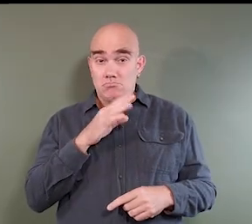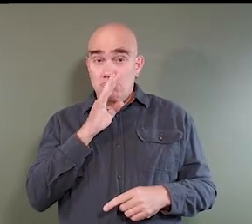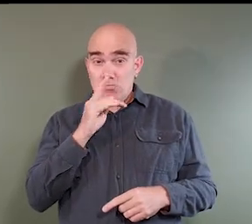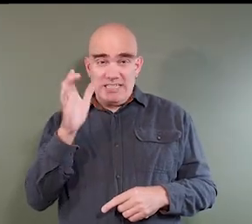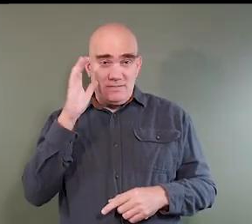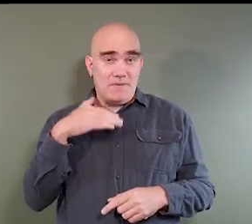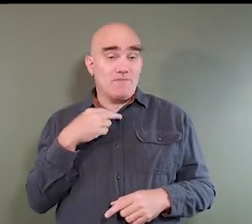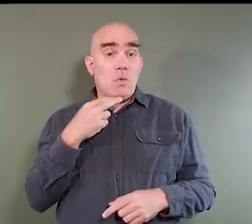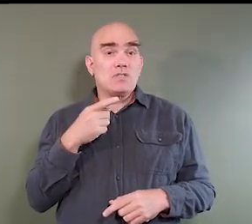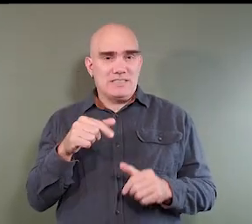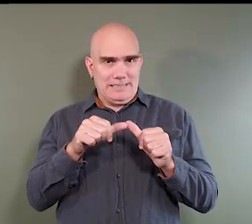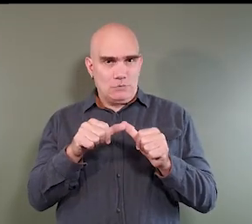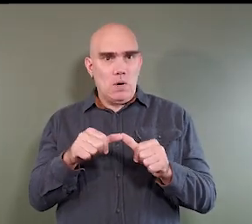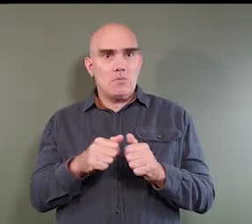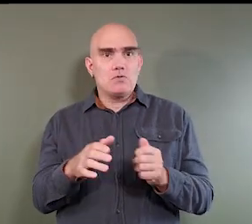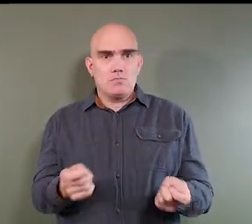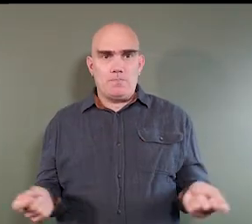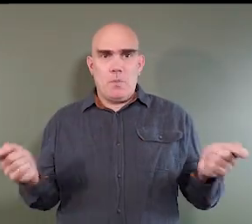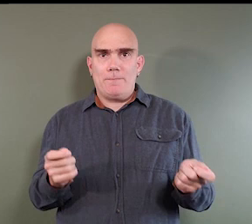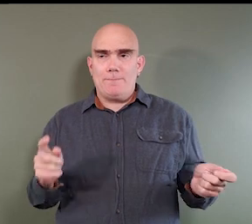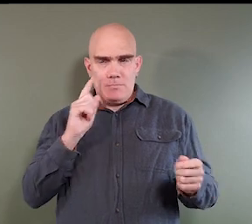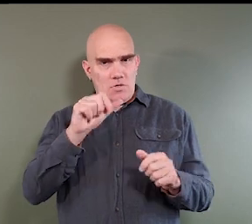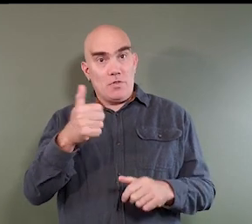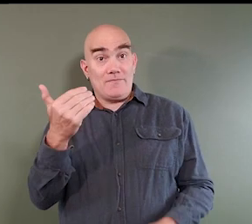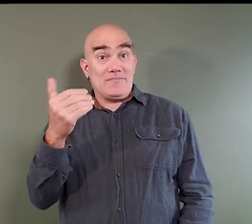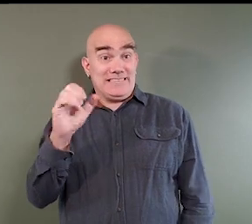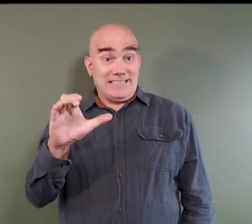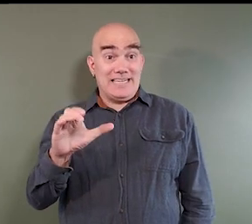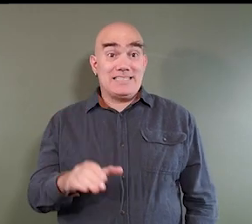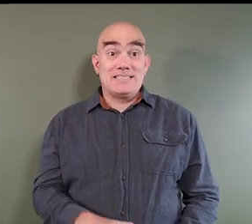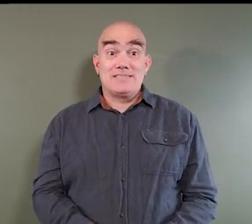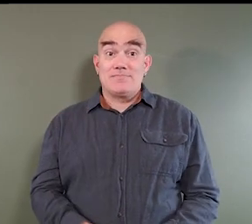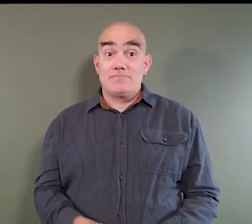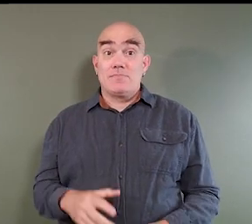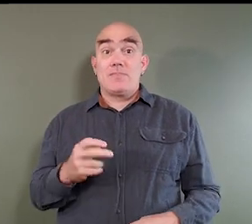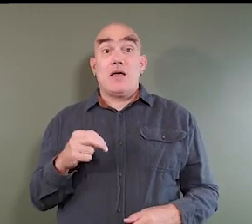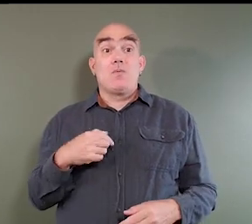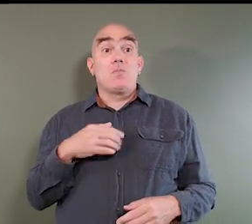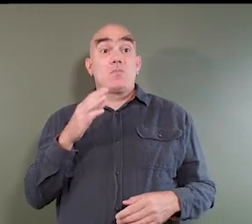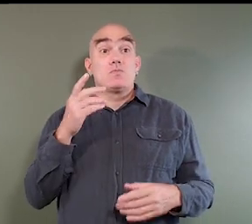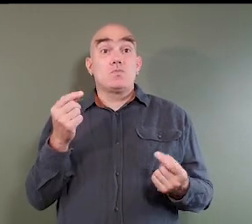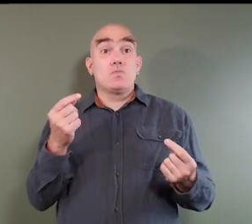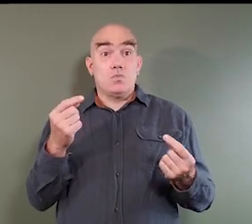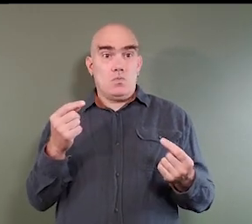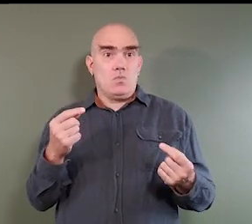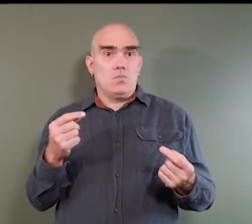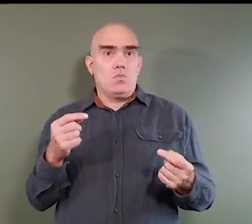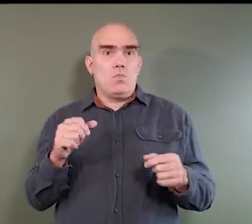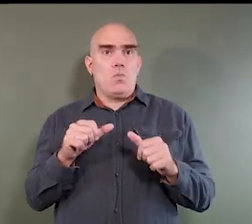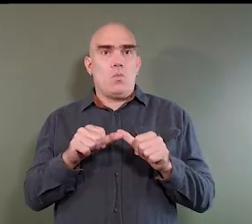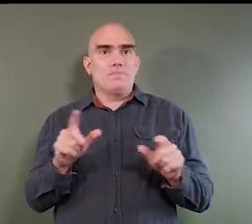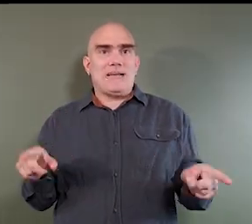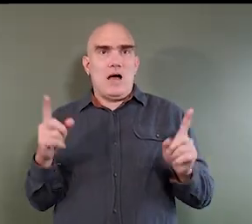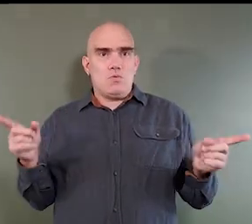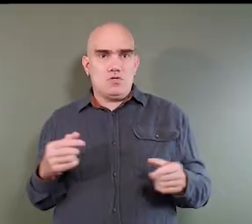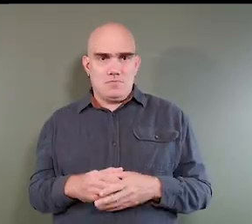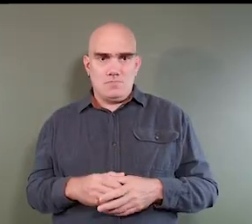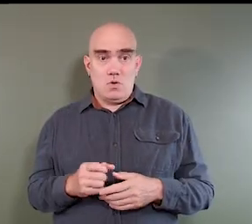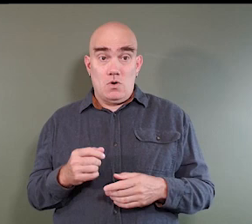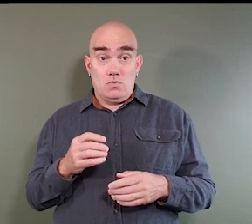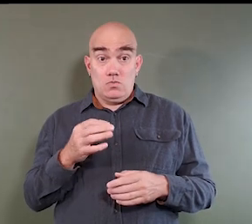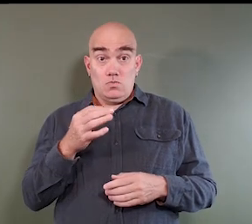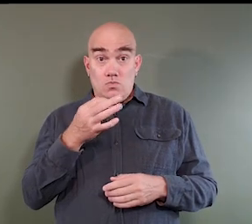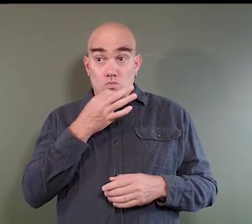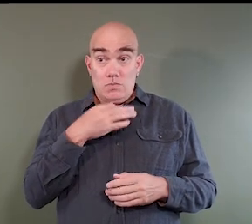going to keep moving with these jump ropes for another 15 seconds, and we're gonna work backwards. So as soon as we get through these